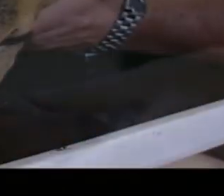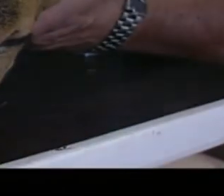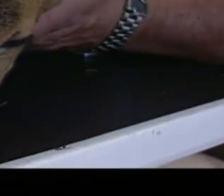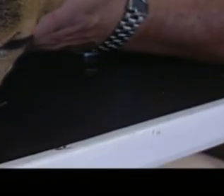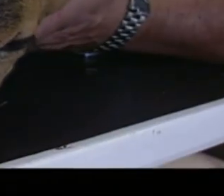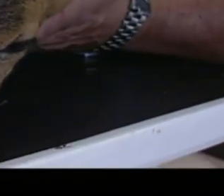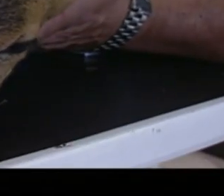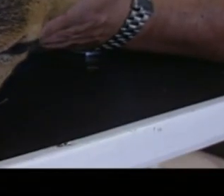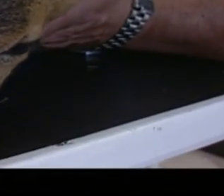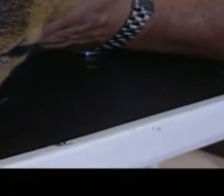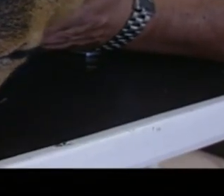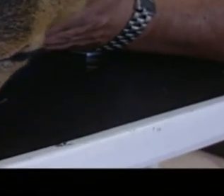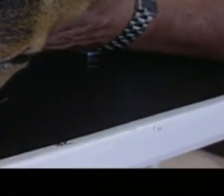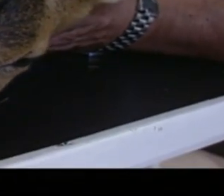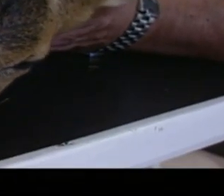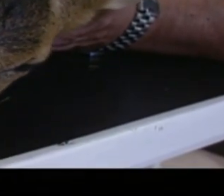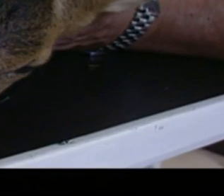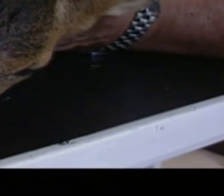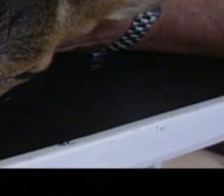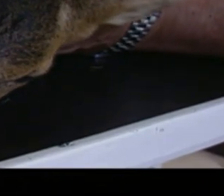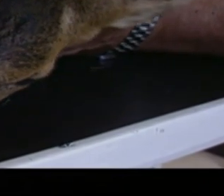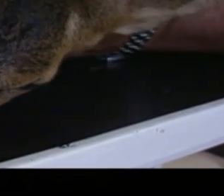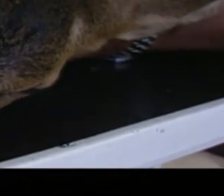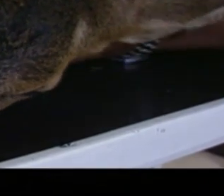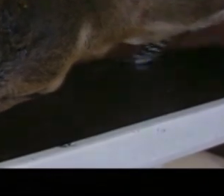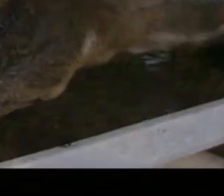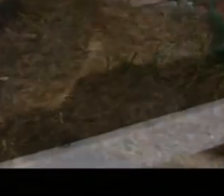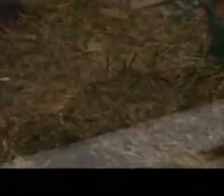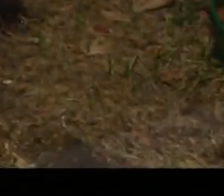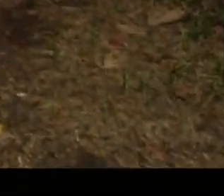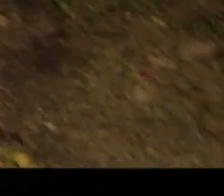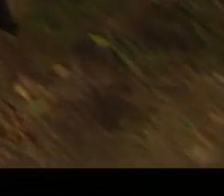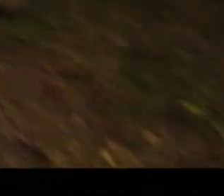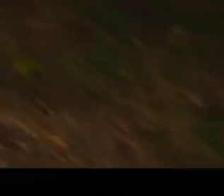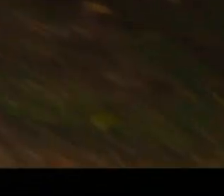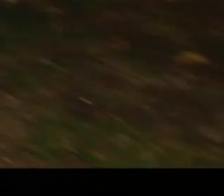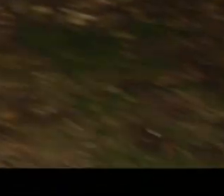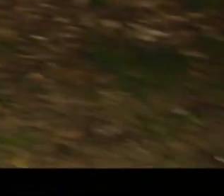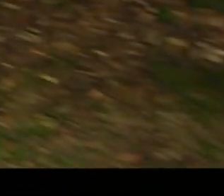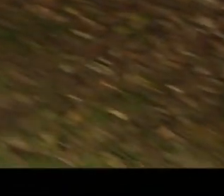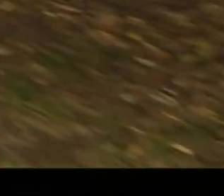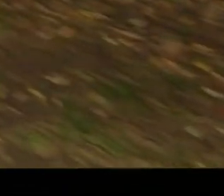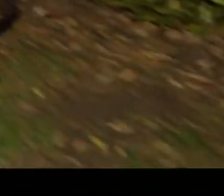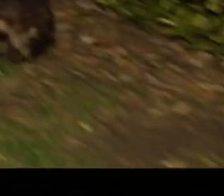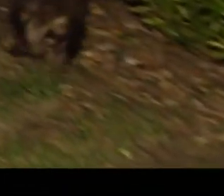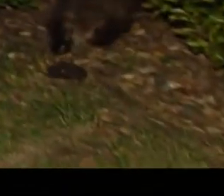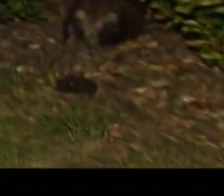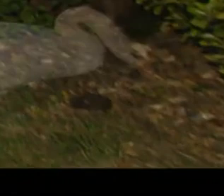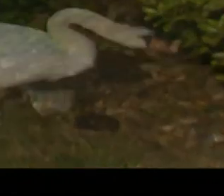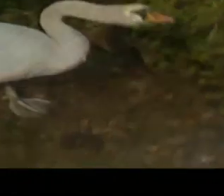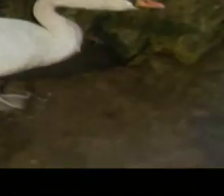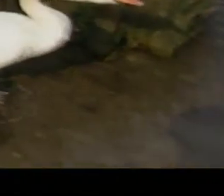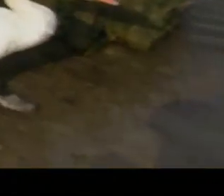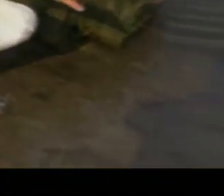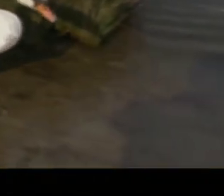you're feeling. And then I'll set you